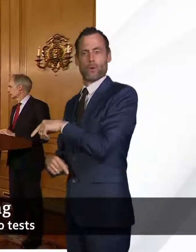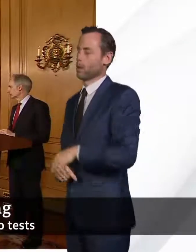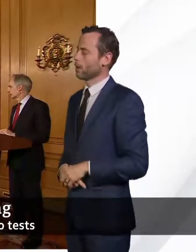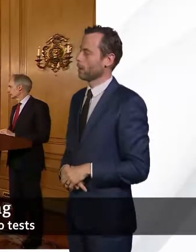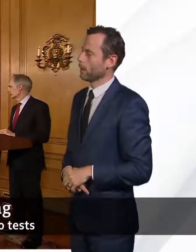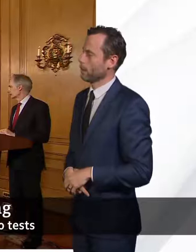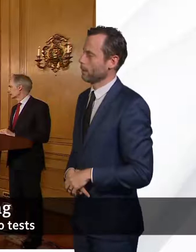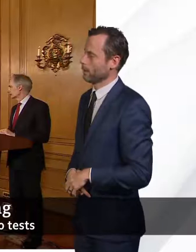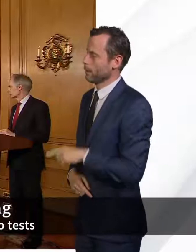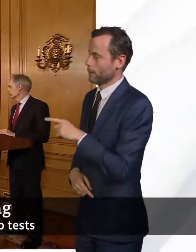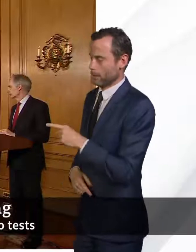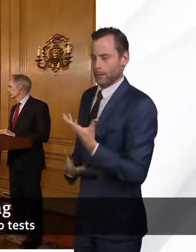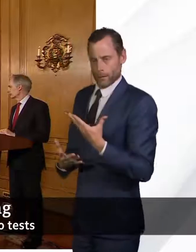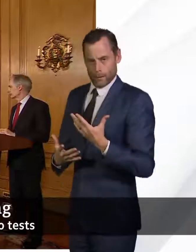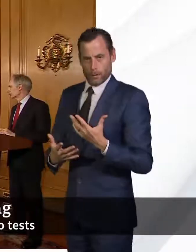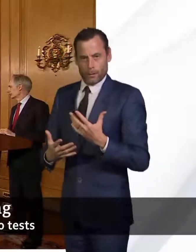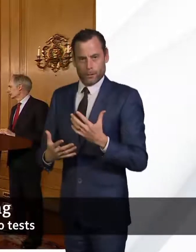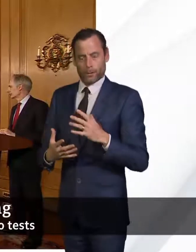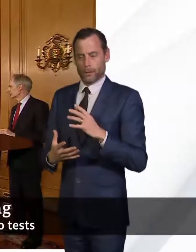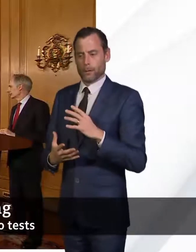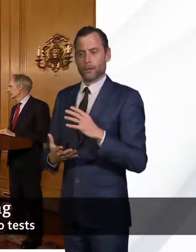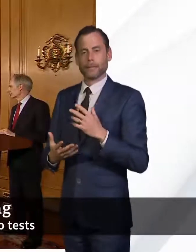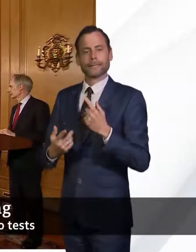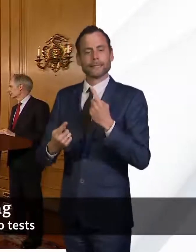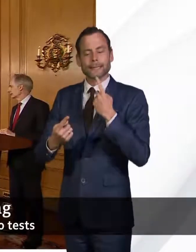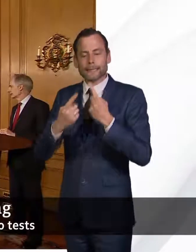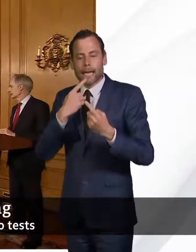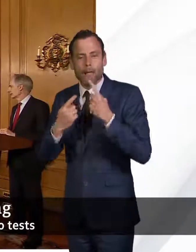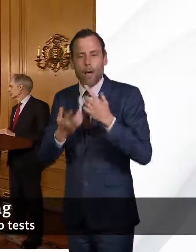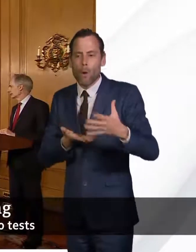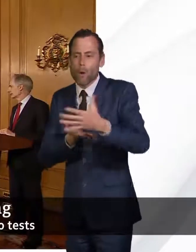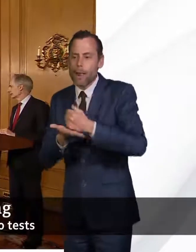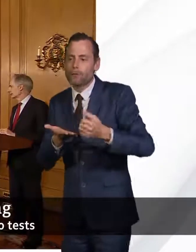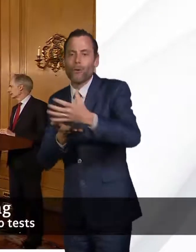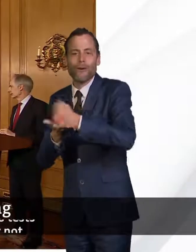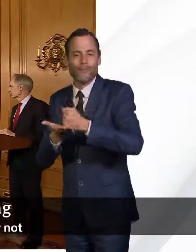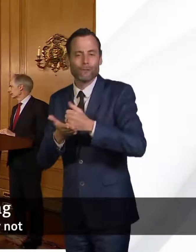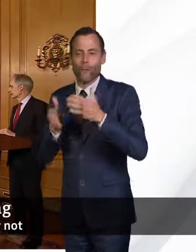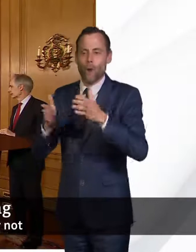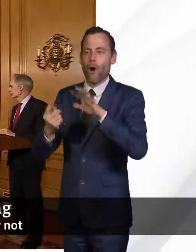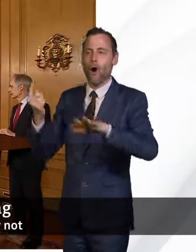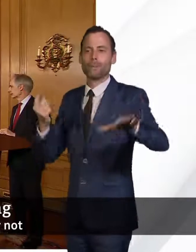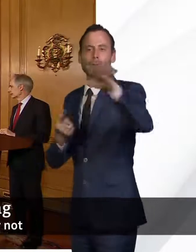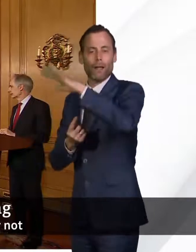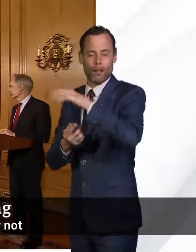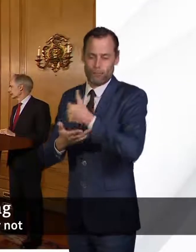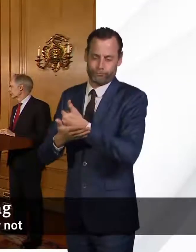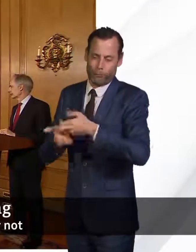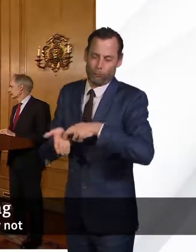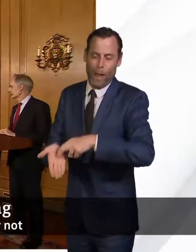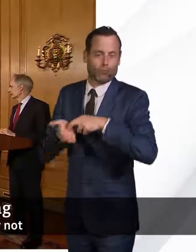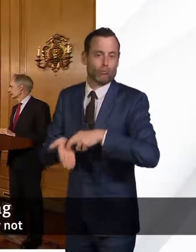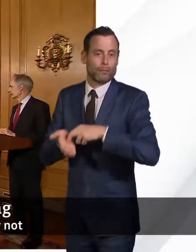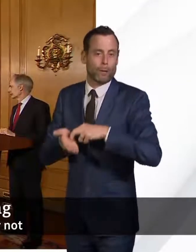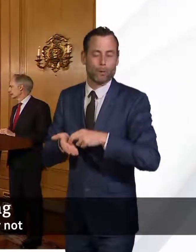home sector has been more difficult than from the NHS by the distributed nature of the care system. There's